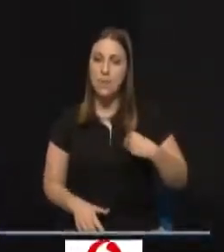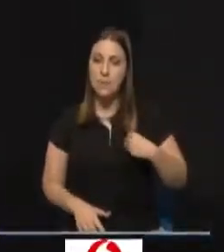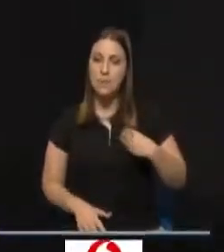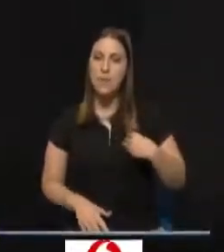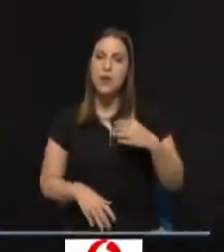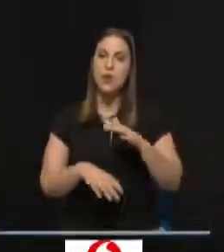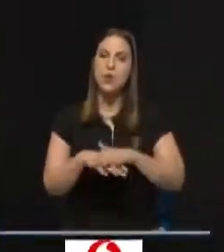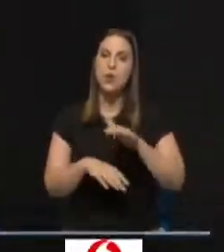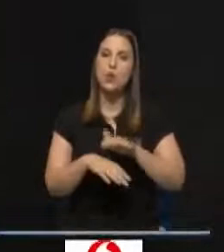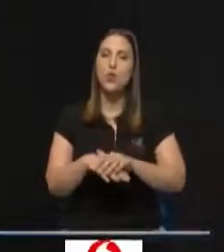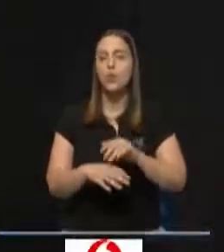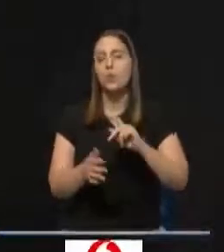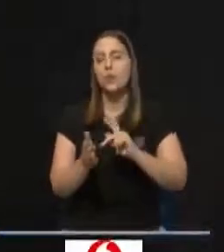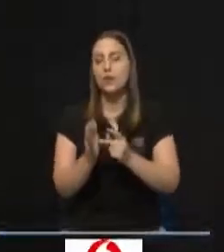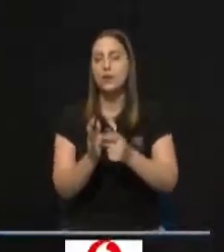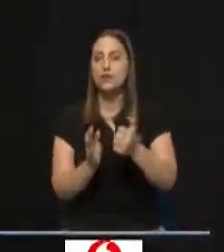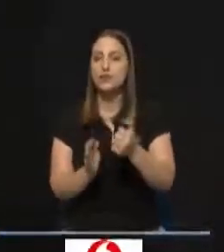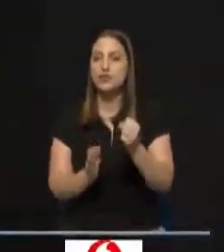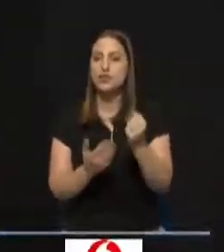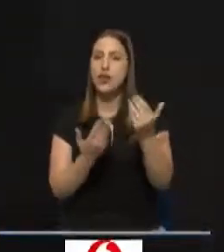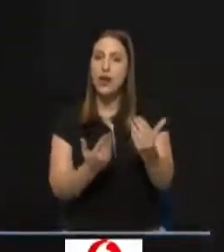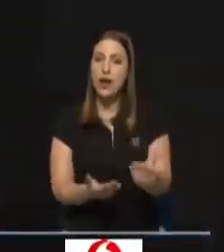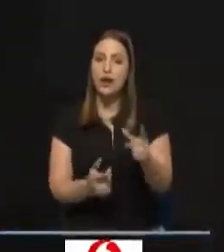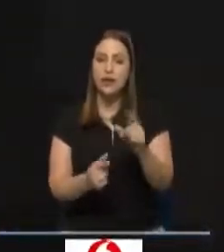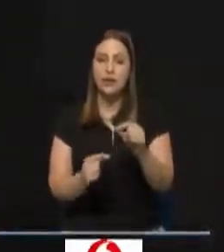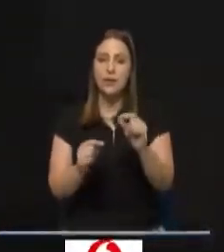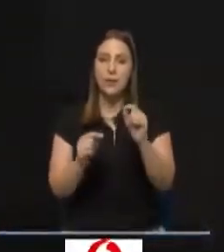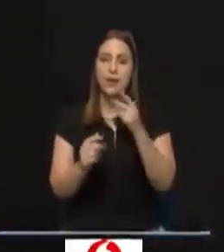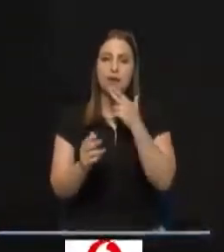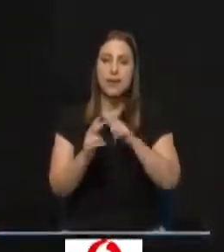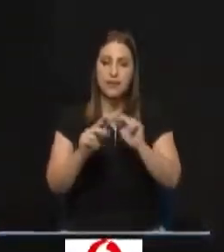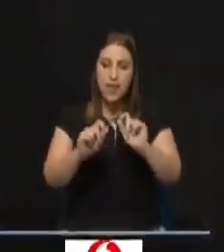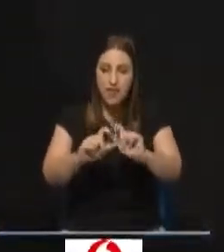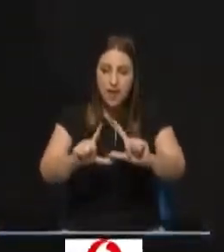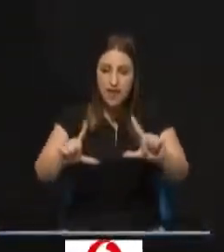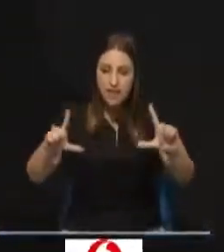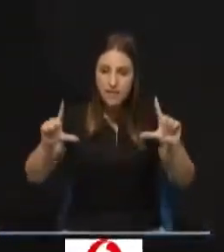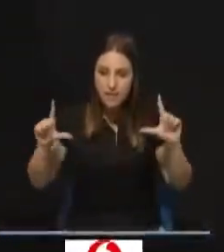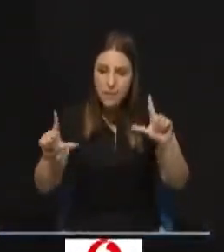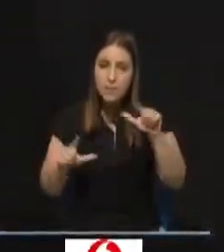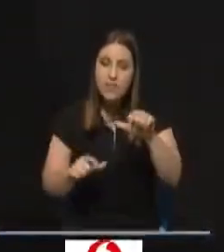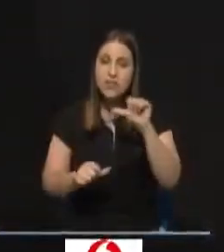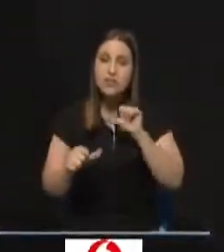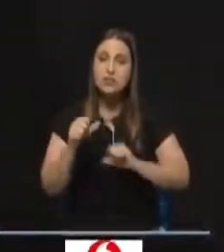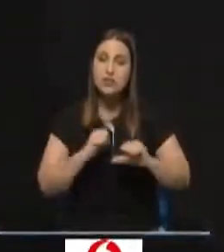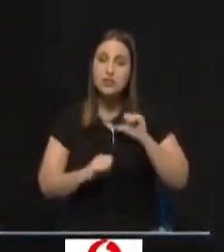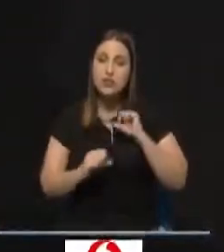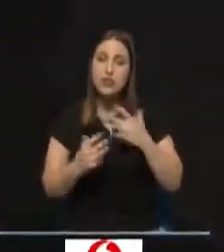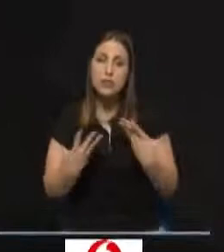there was an operation on the breast cancer through